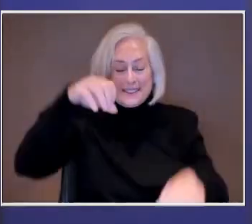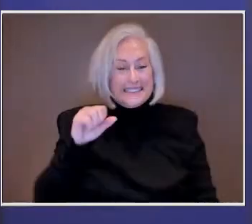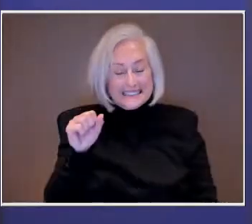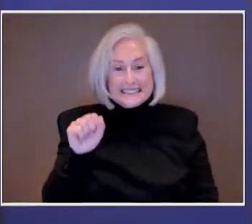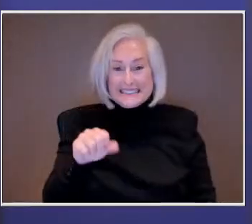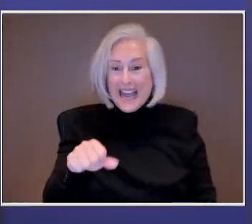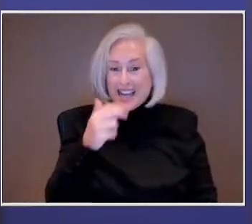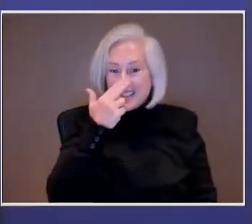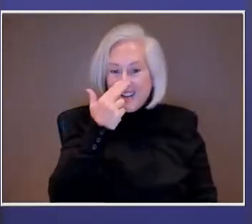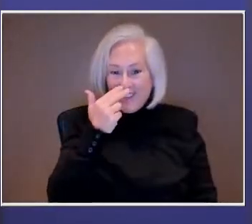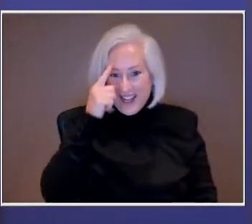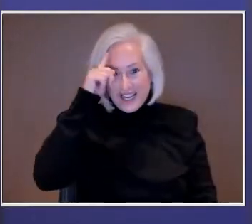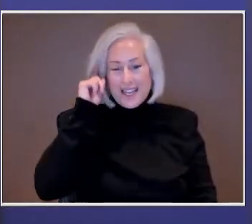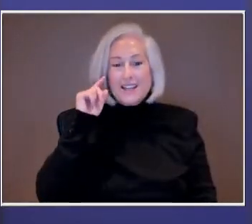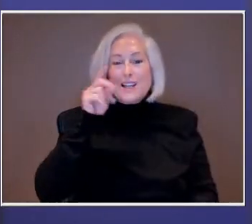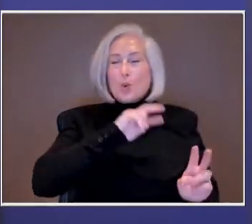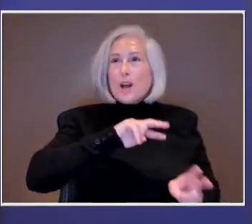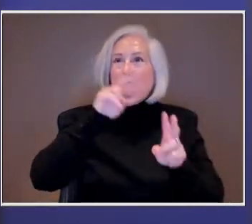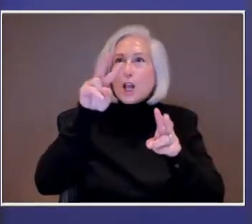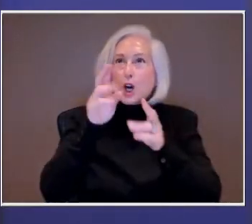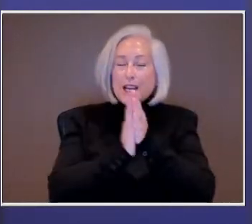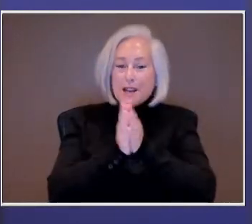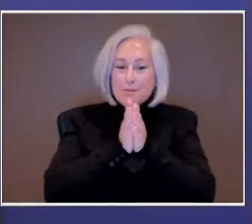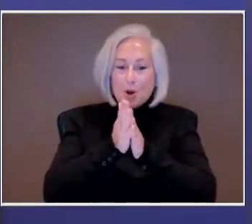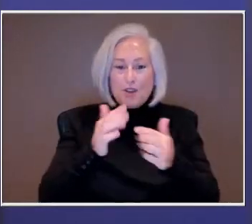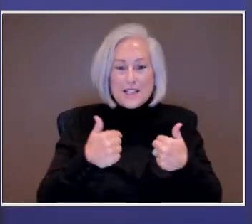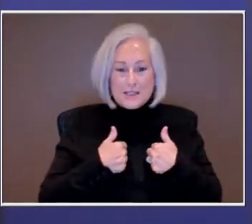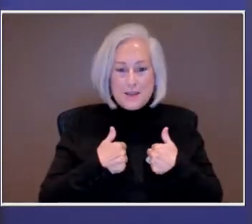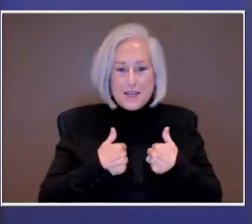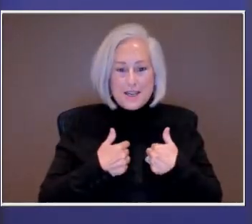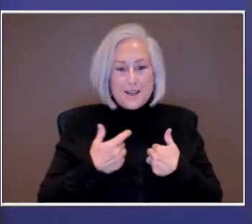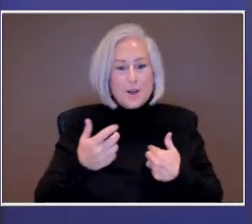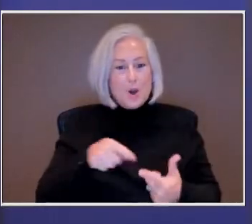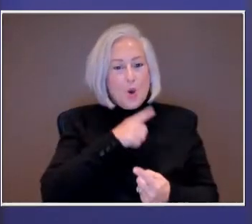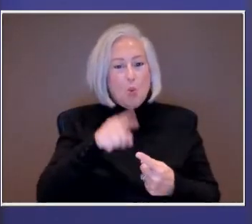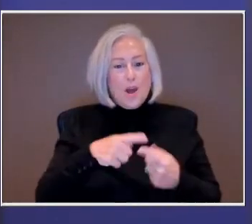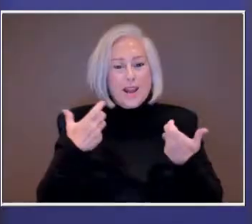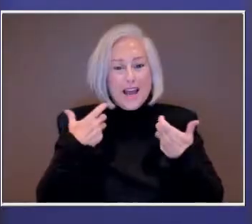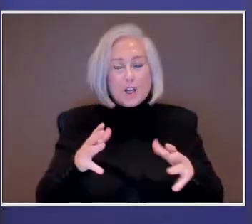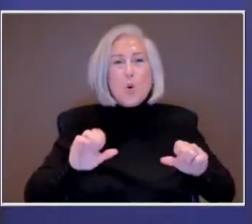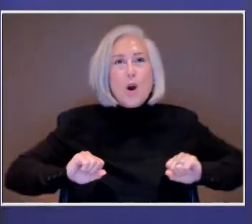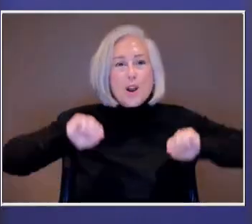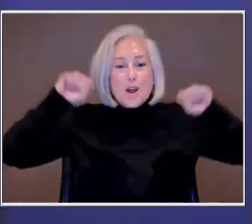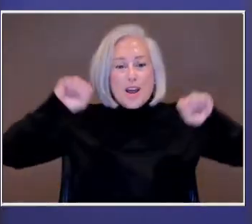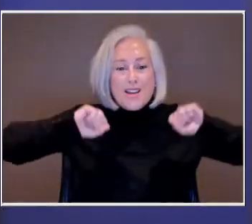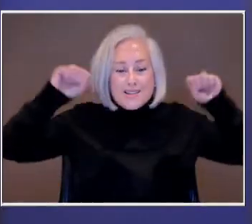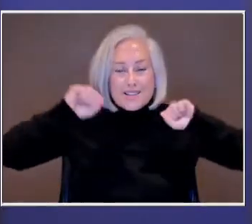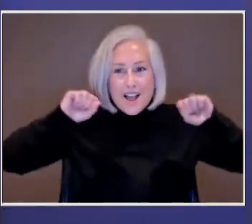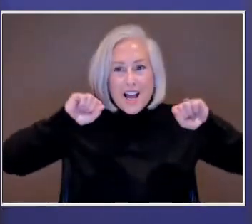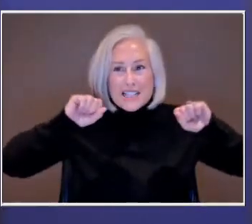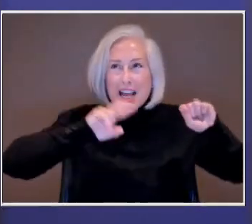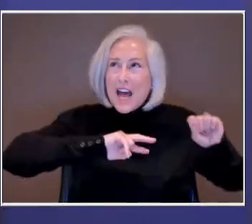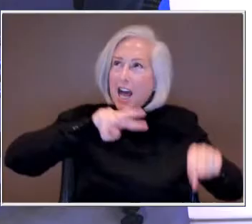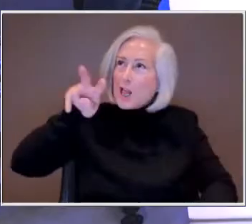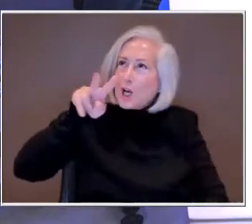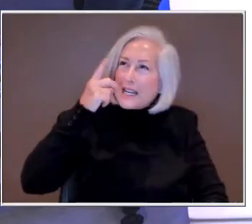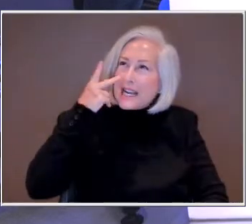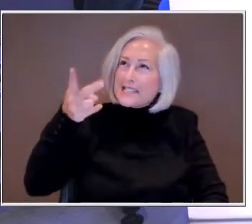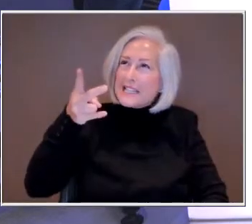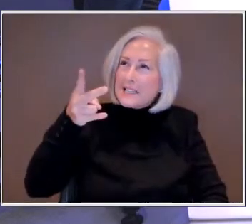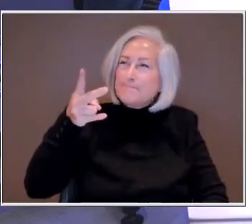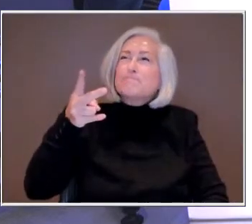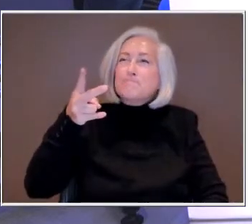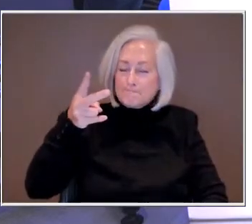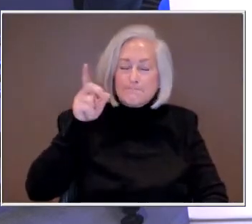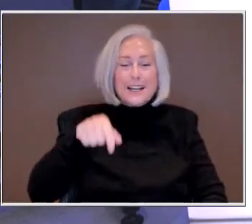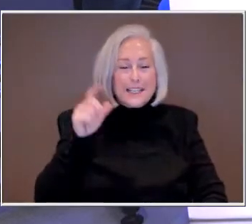as a motivator when I don't want to go work out. I look at that and going, okay, let's go work out today. Let's go do something. Let's get active. So, Speaking of working out, you were